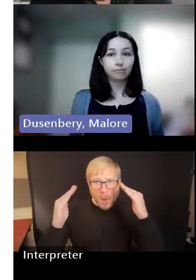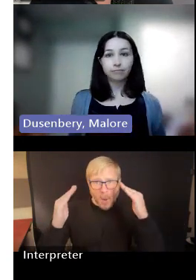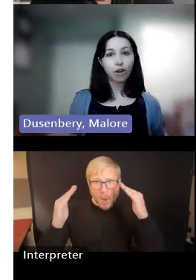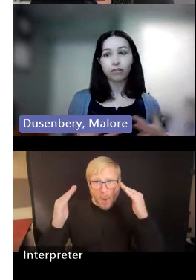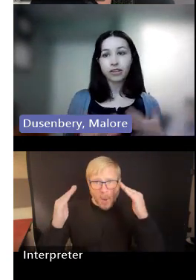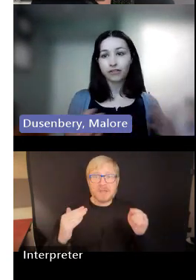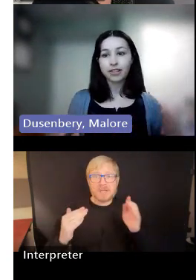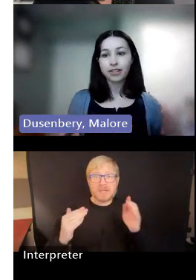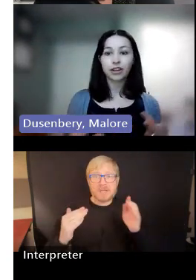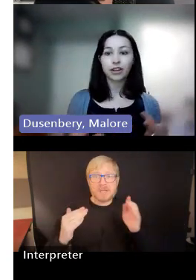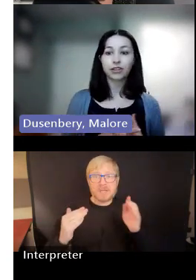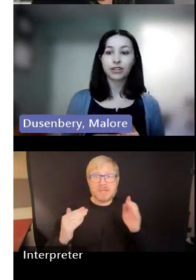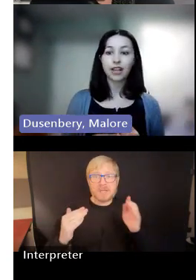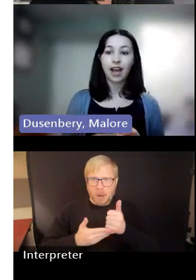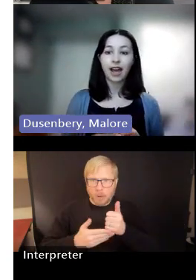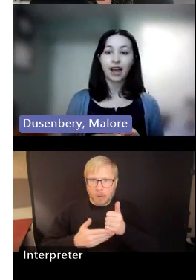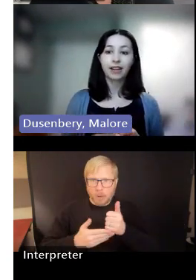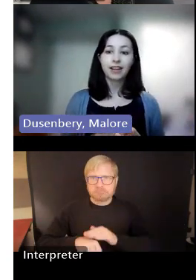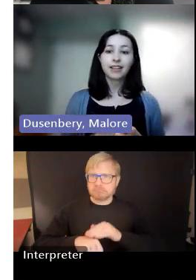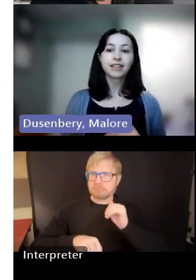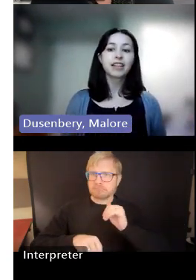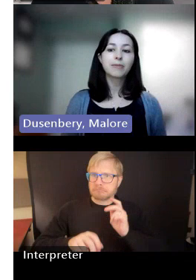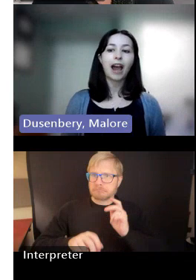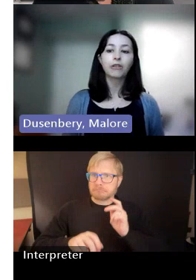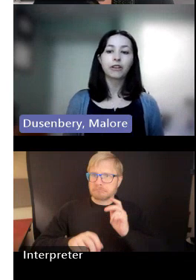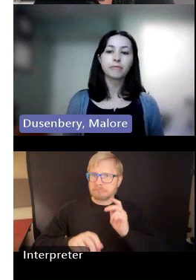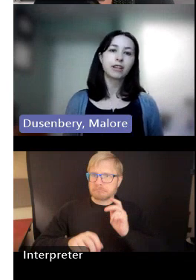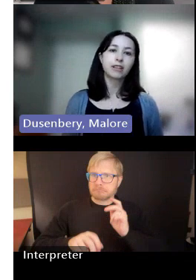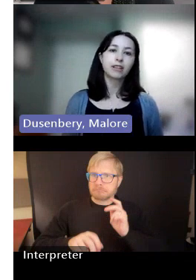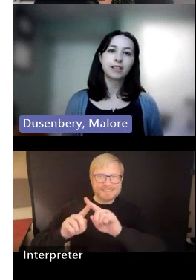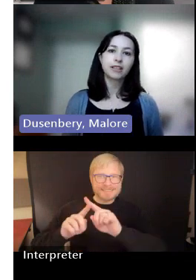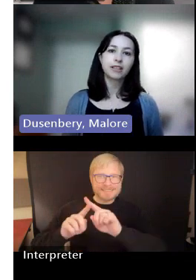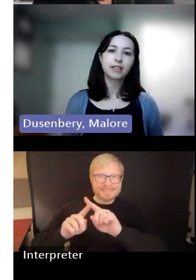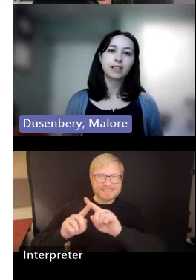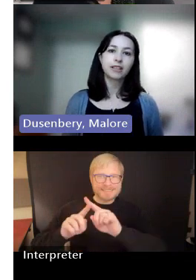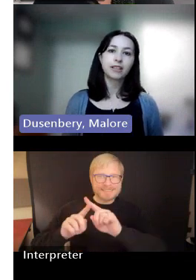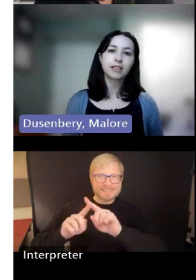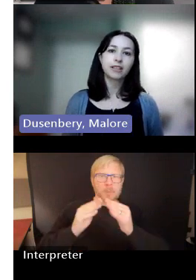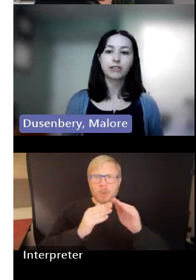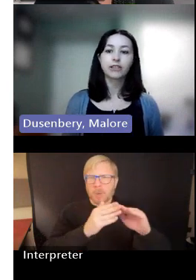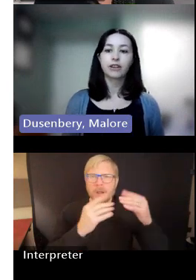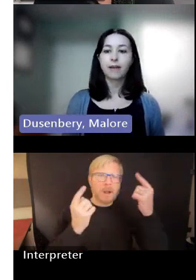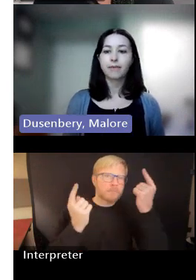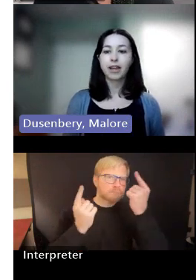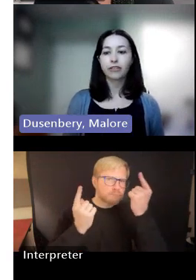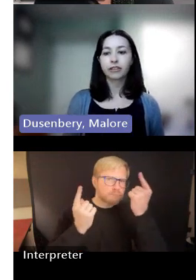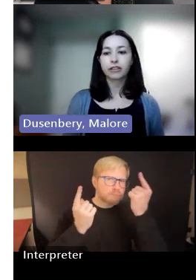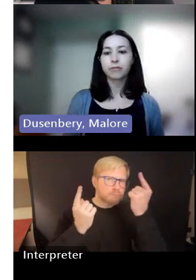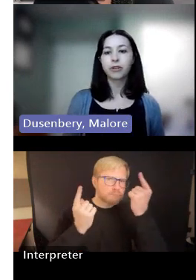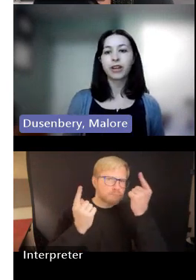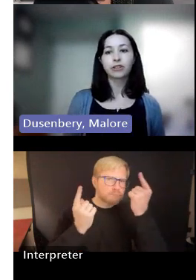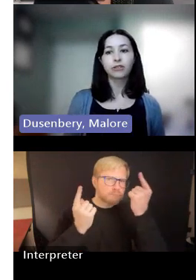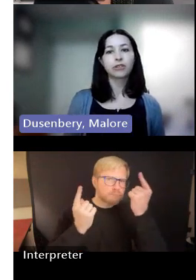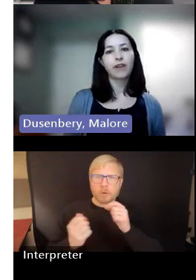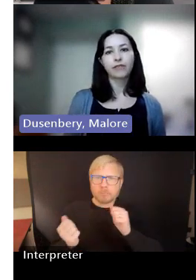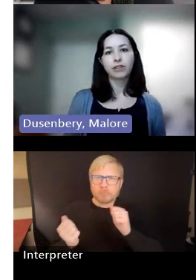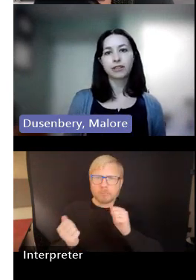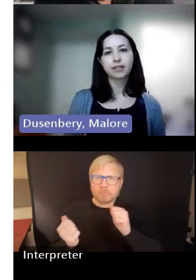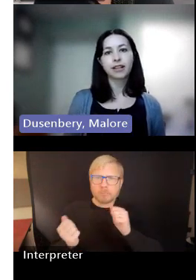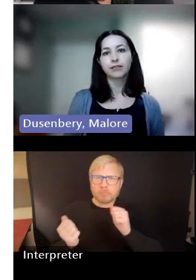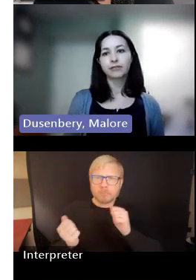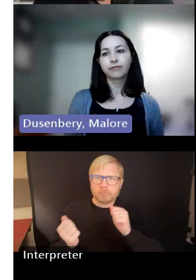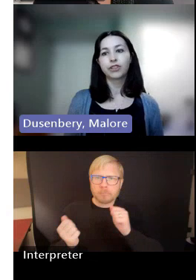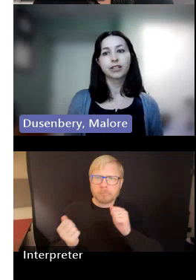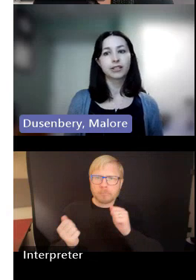across all the different sectors to think about how they're meeting the needs of all survivors, and how they're contributing to